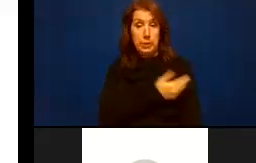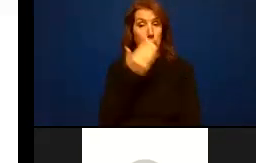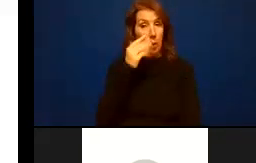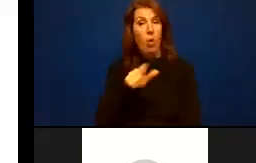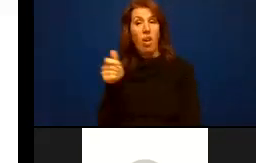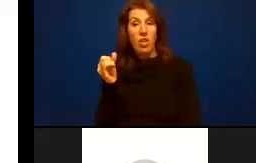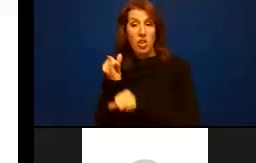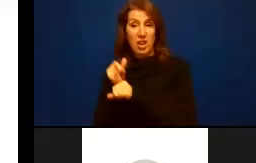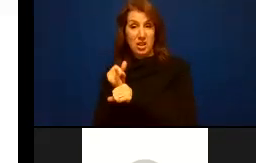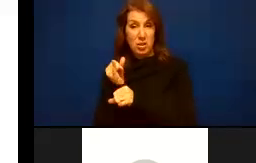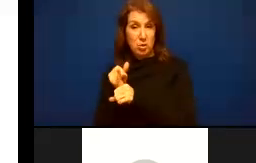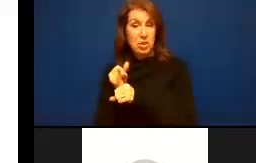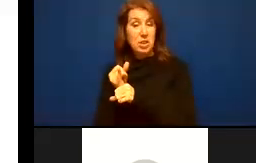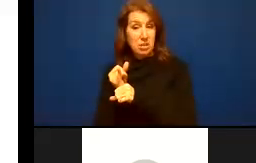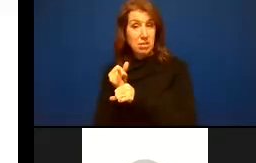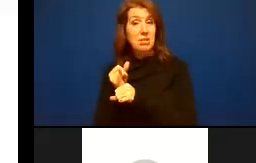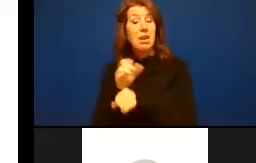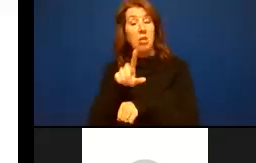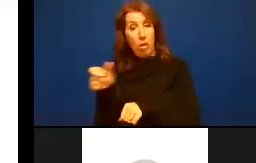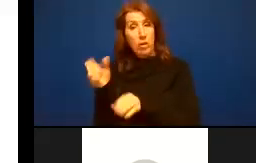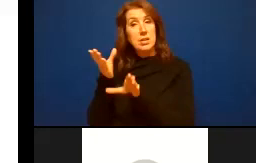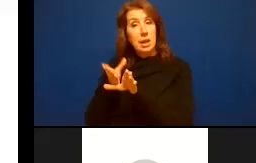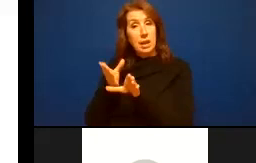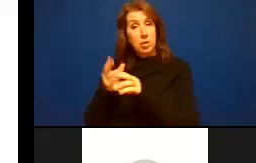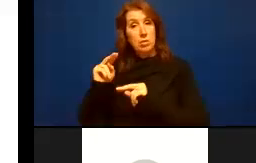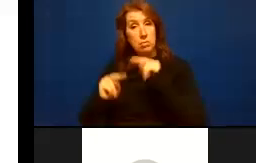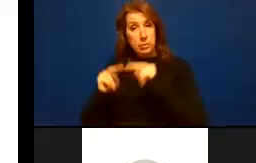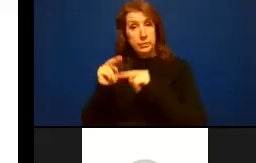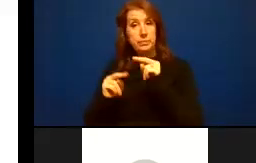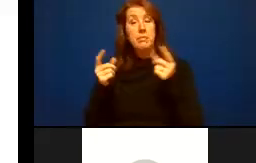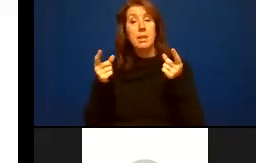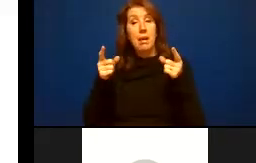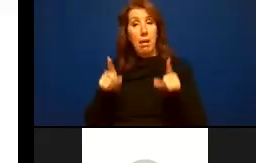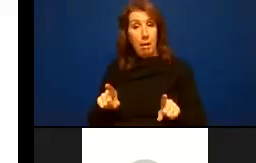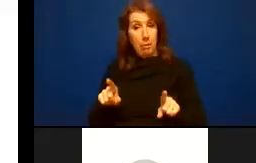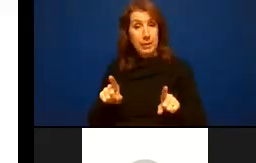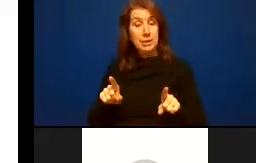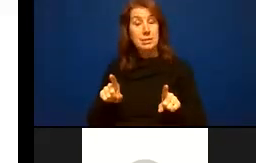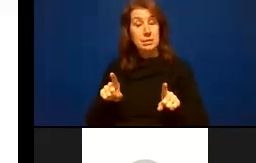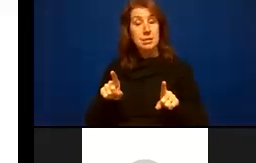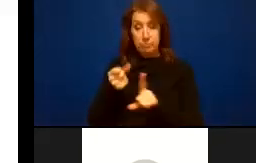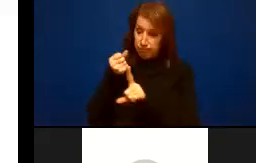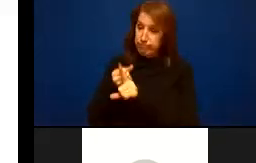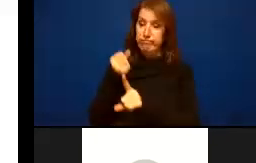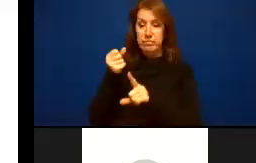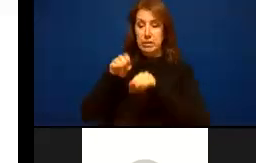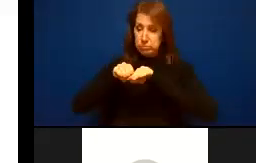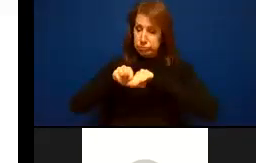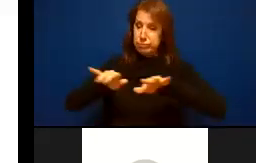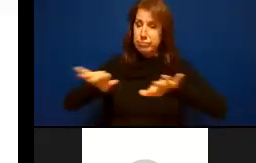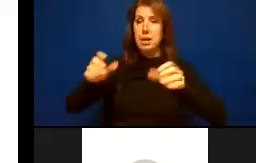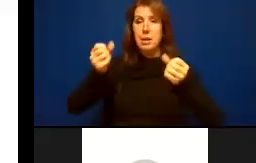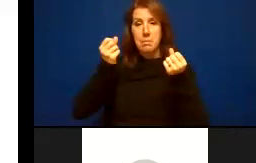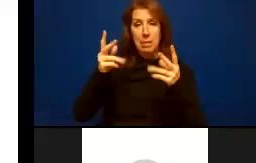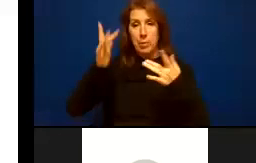institutions, especially psychiatric facilities, have been the site of a lot of transmission of the virus and a lot of people